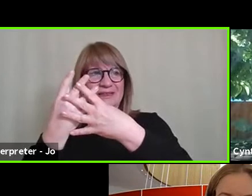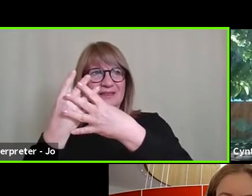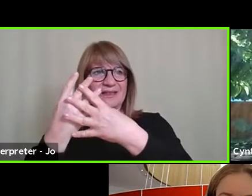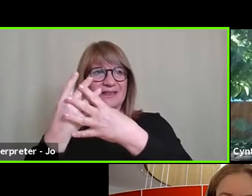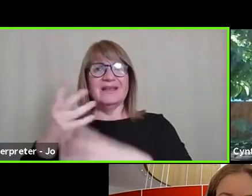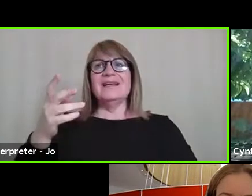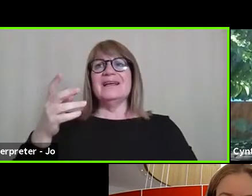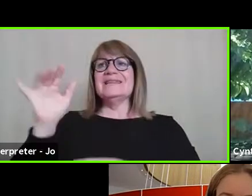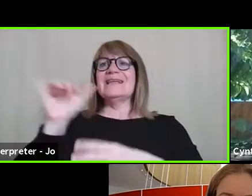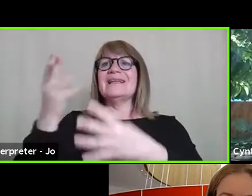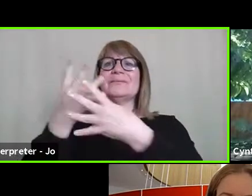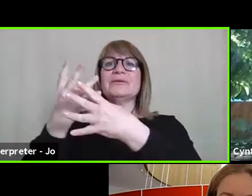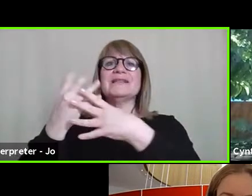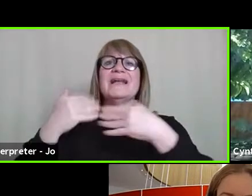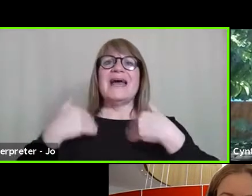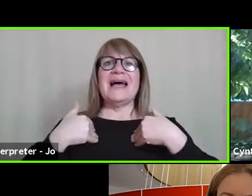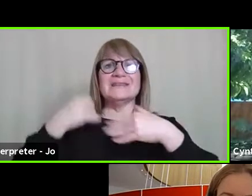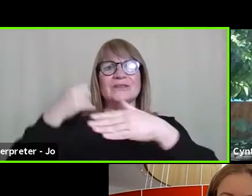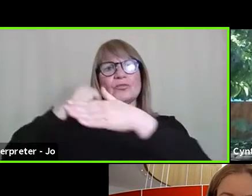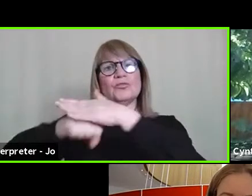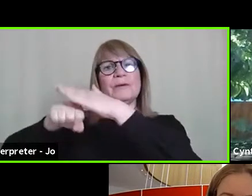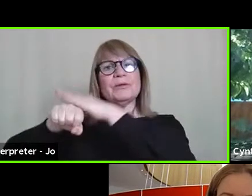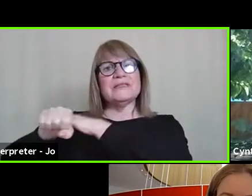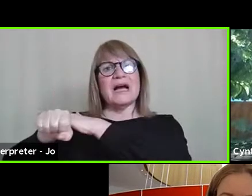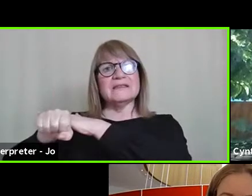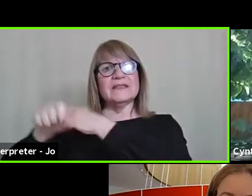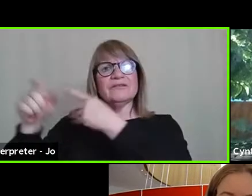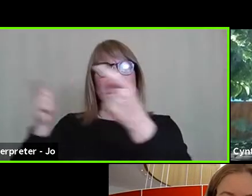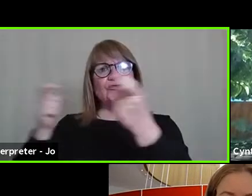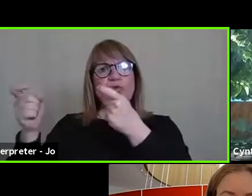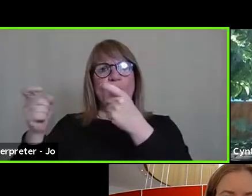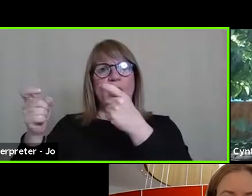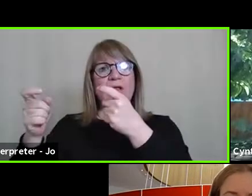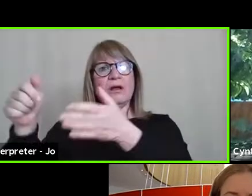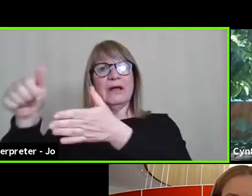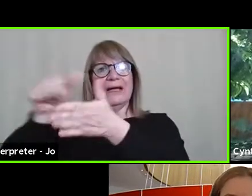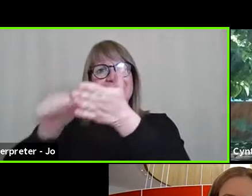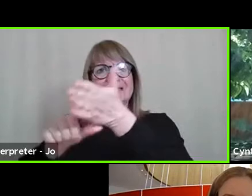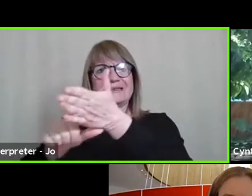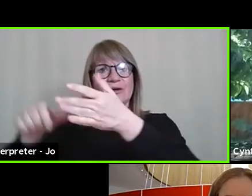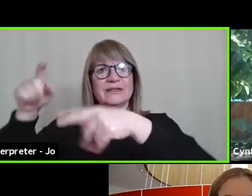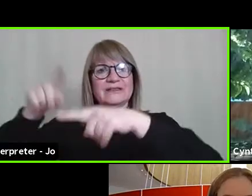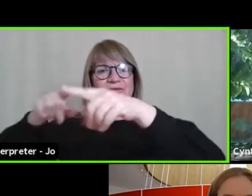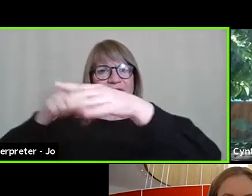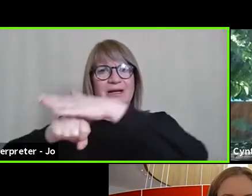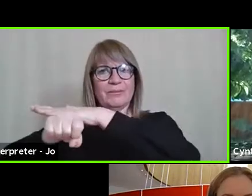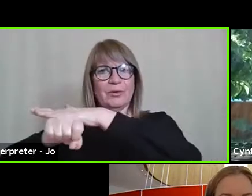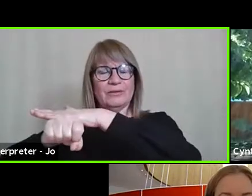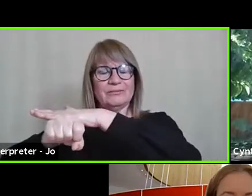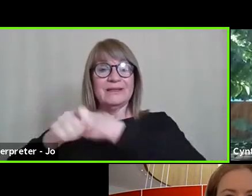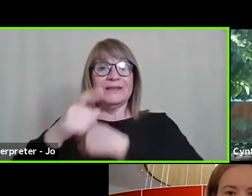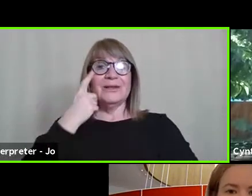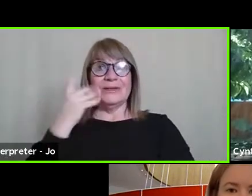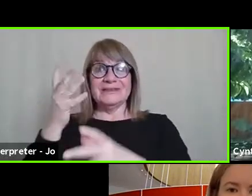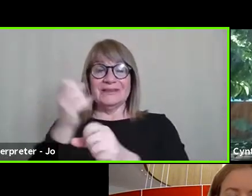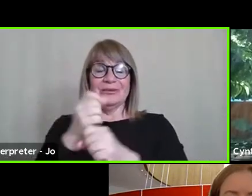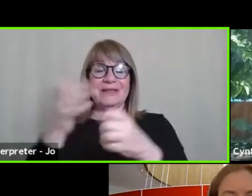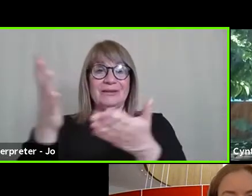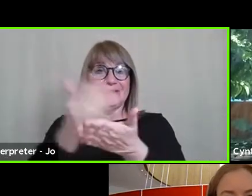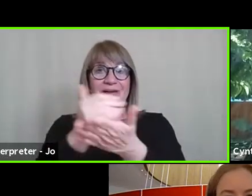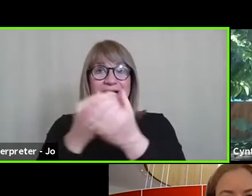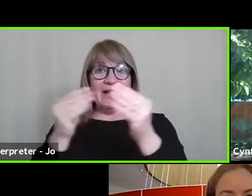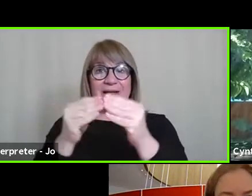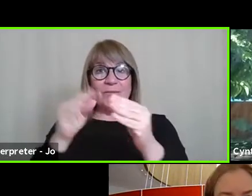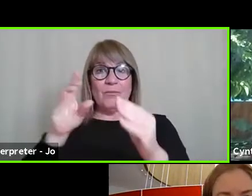control and sterilization abuse um it was later that we started realizing and getting more and more data on larger level sterilization